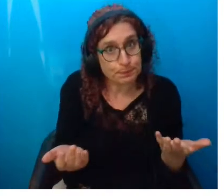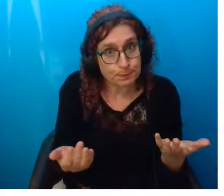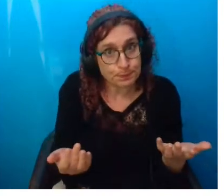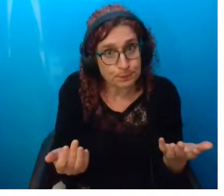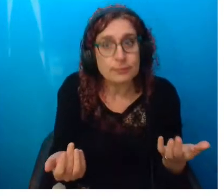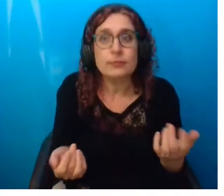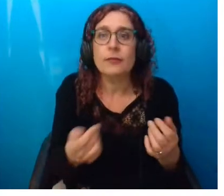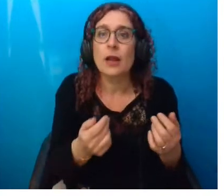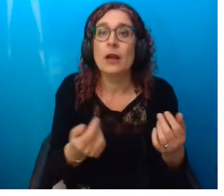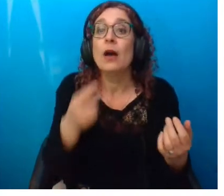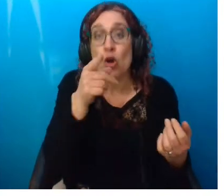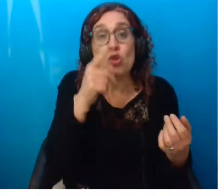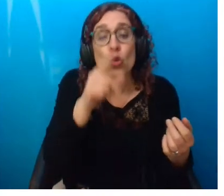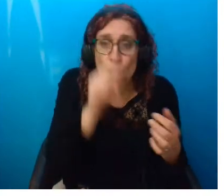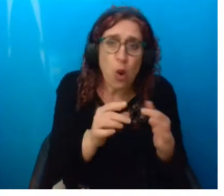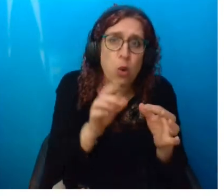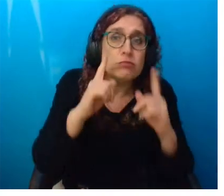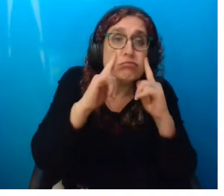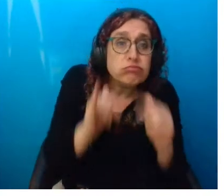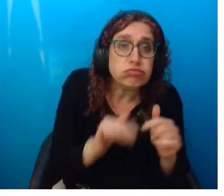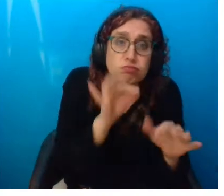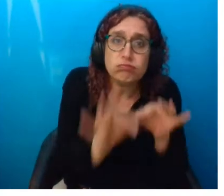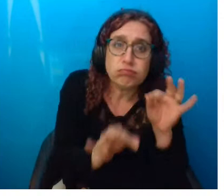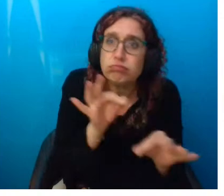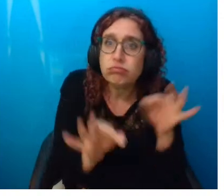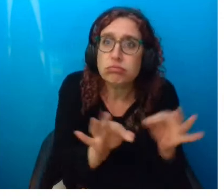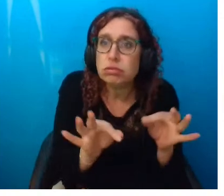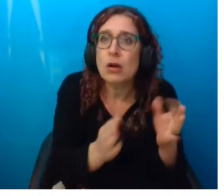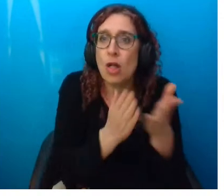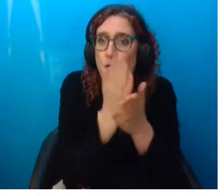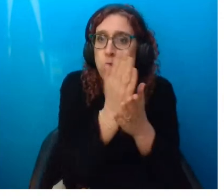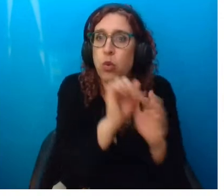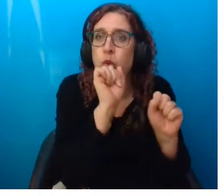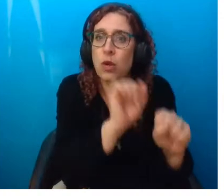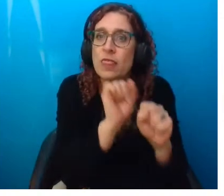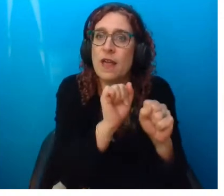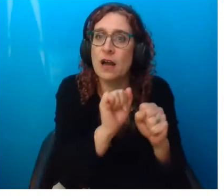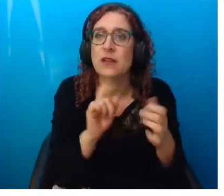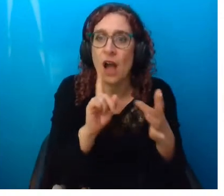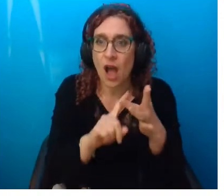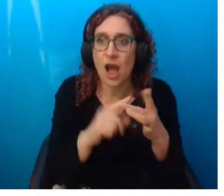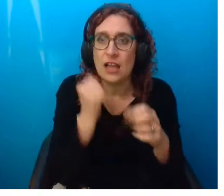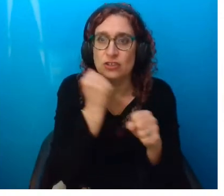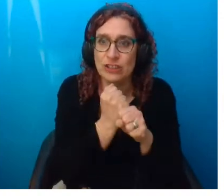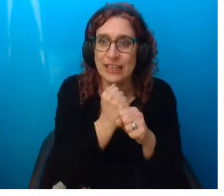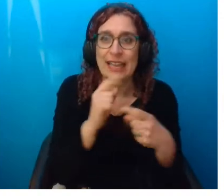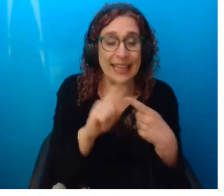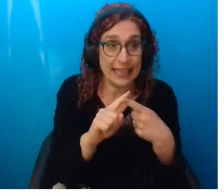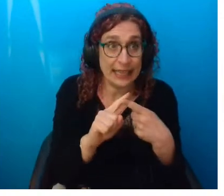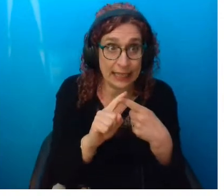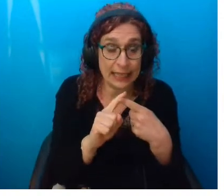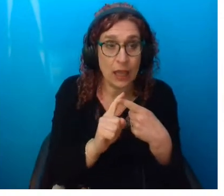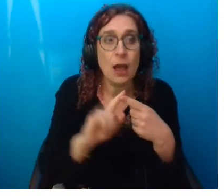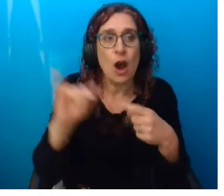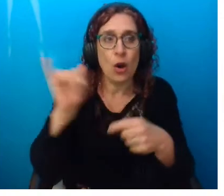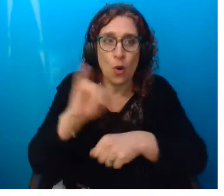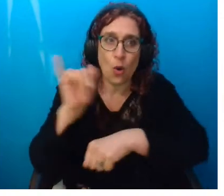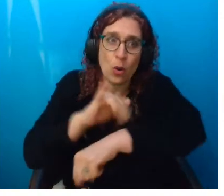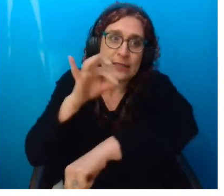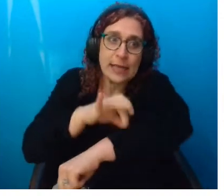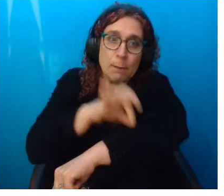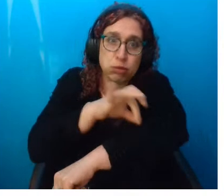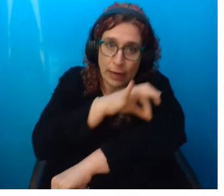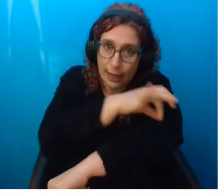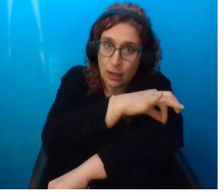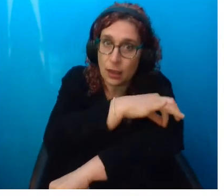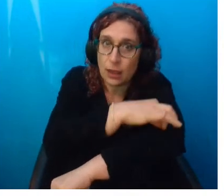Investigation can include total and specific IgE, which can be done in practice, or skin prick testing, because this